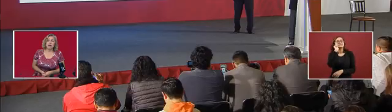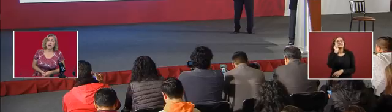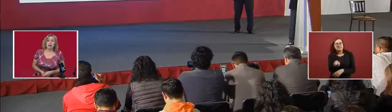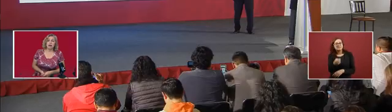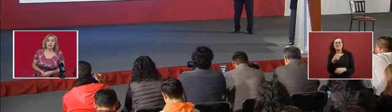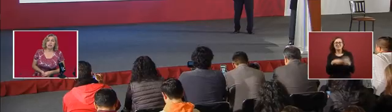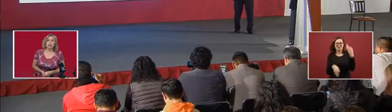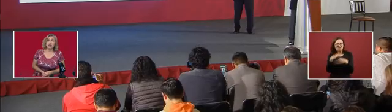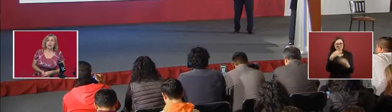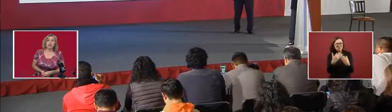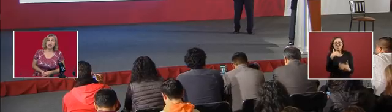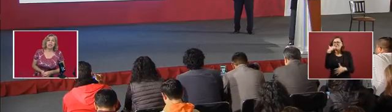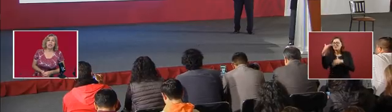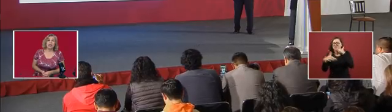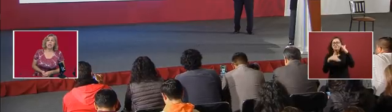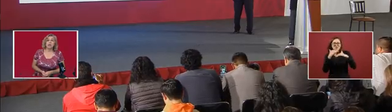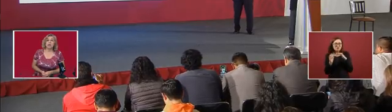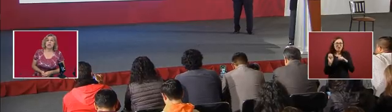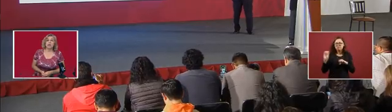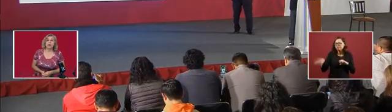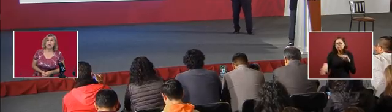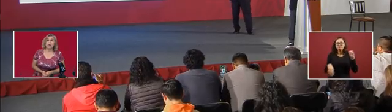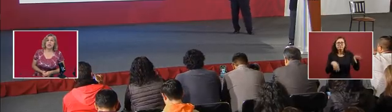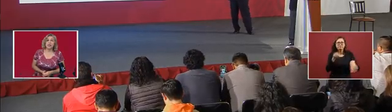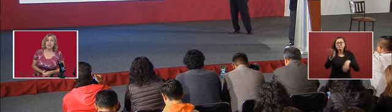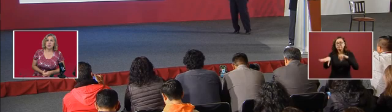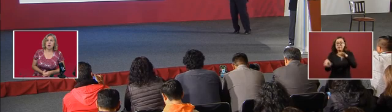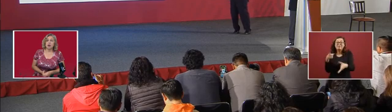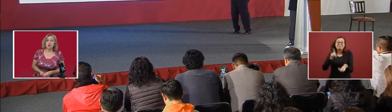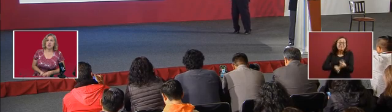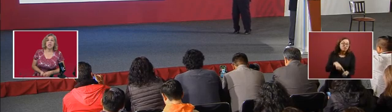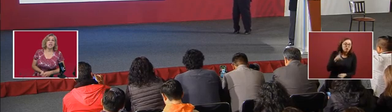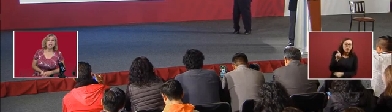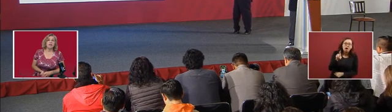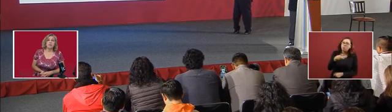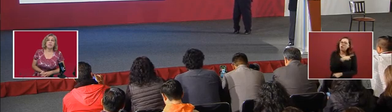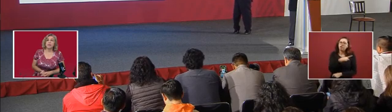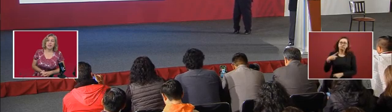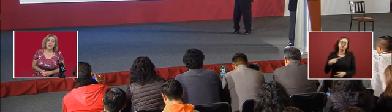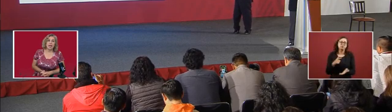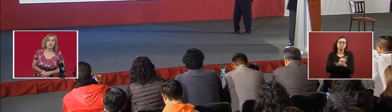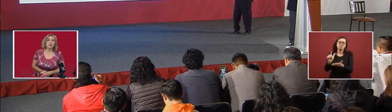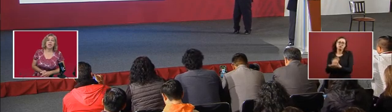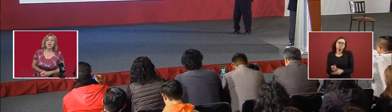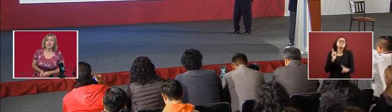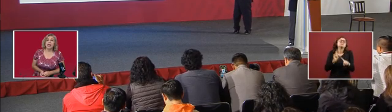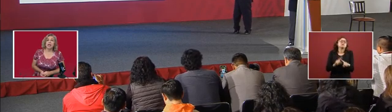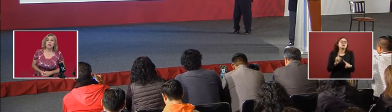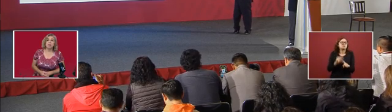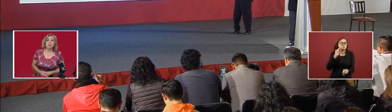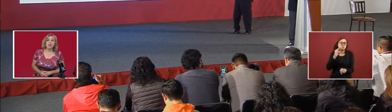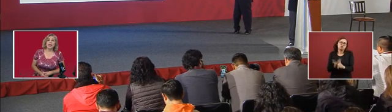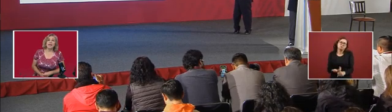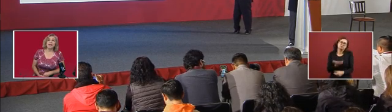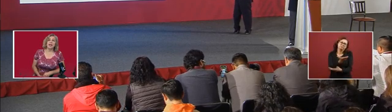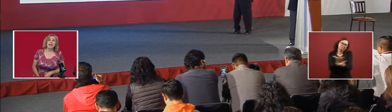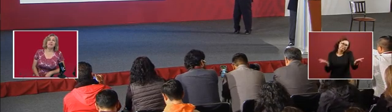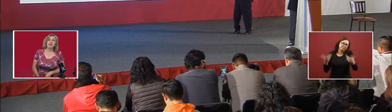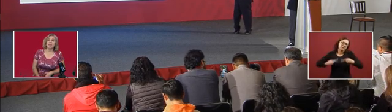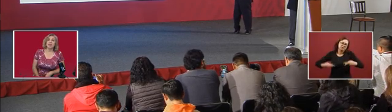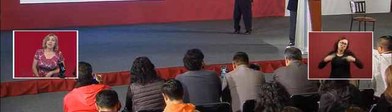campaign traditionally for prevention is so wash, cover,